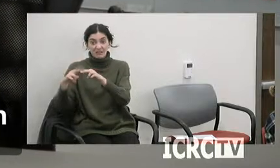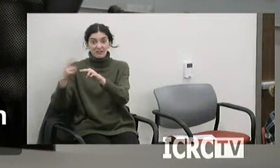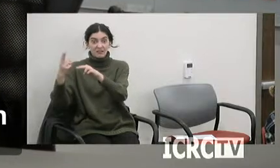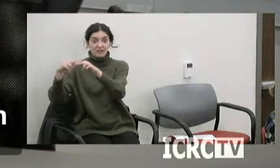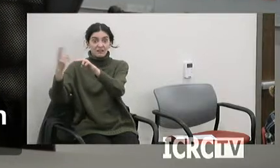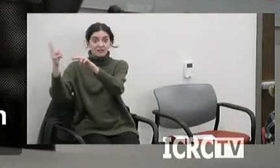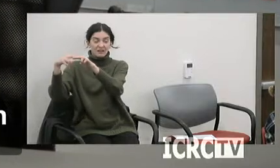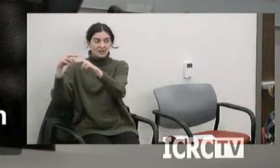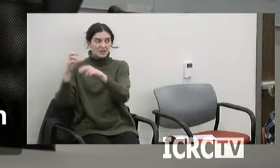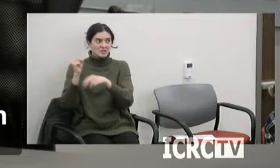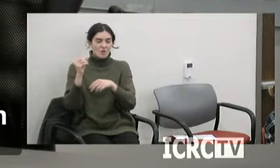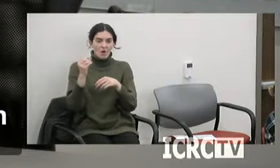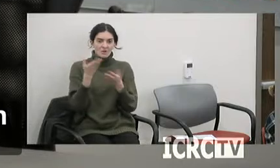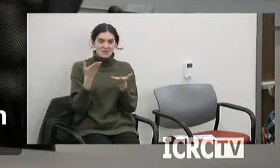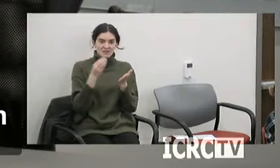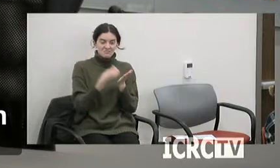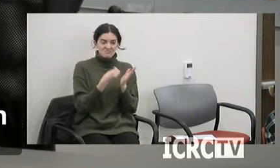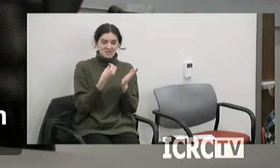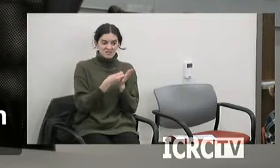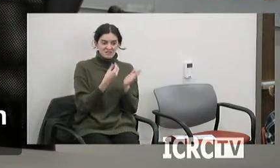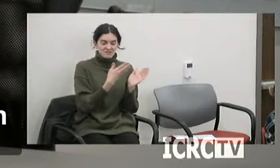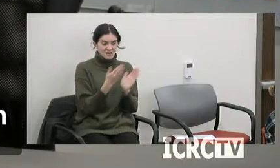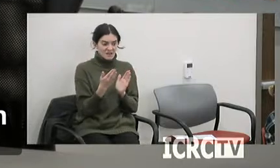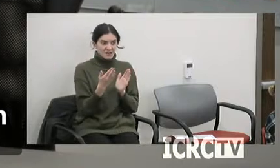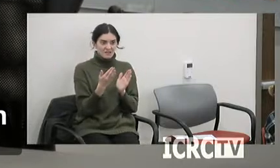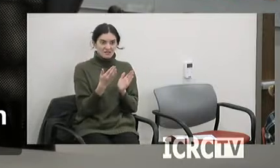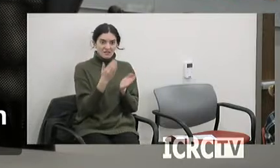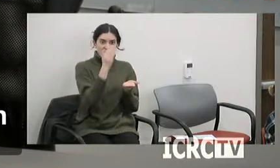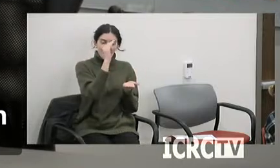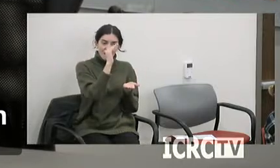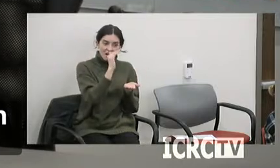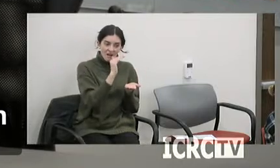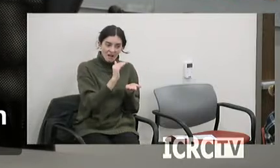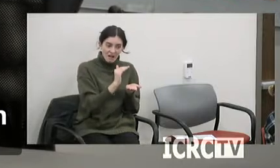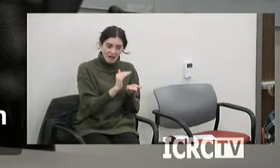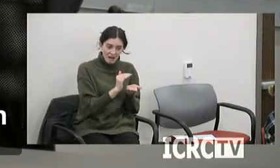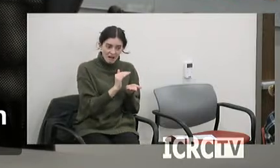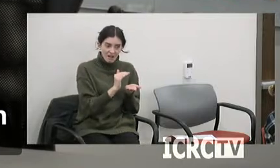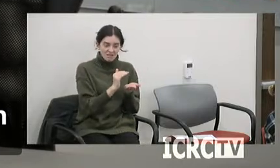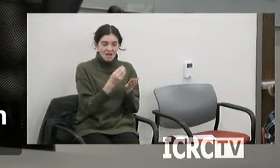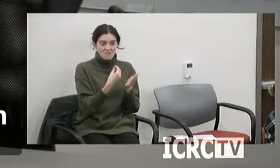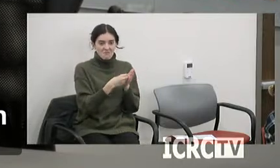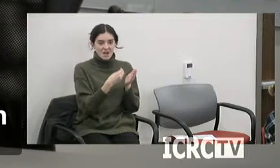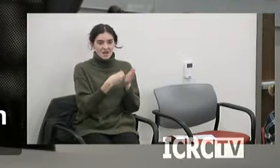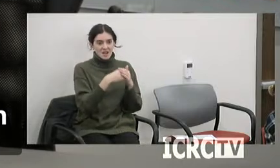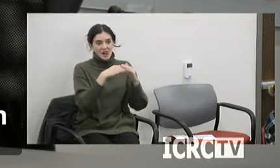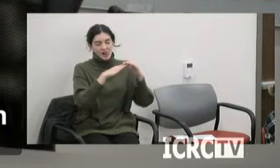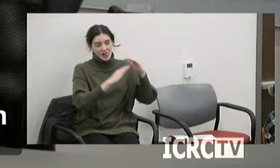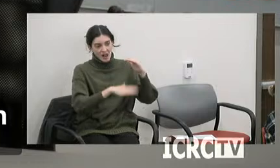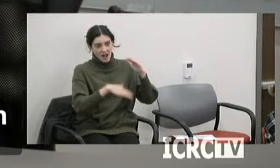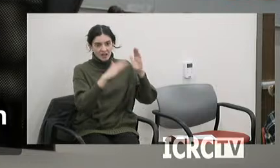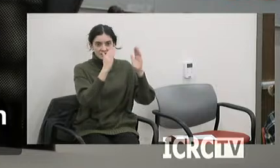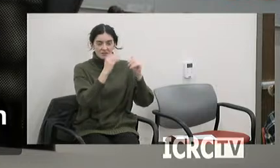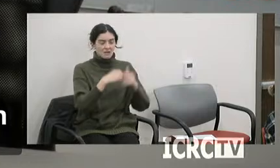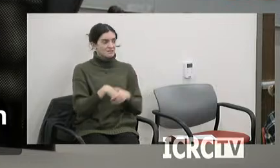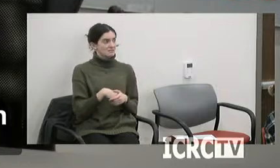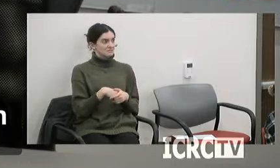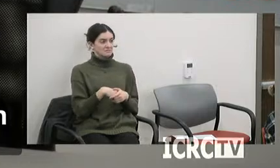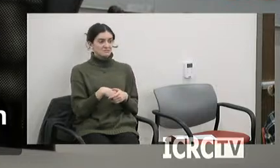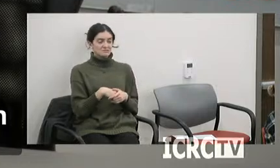I don't even think is questionably the most important mission that we have is to educate our students is a tip of the cap.